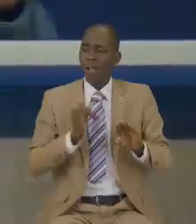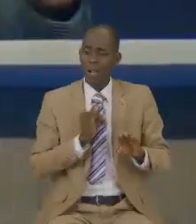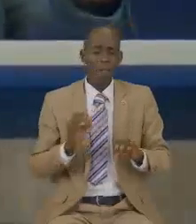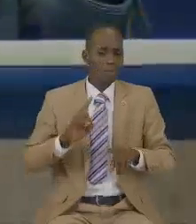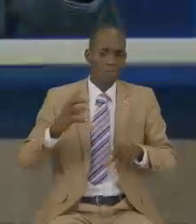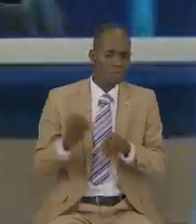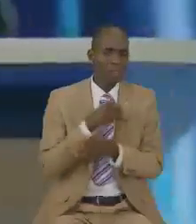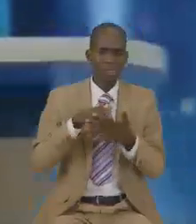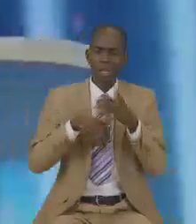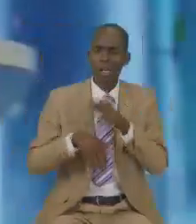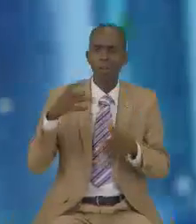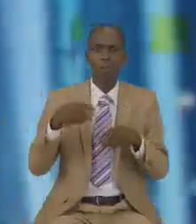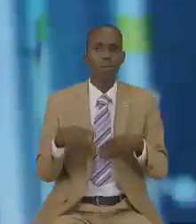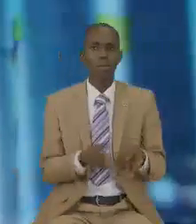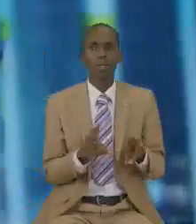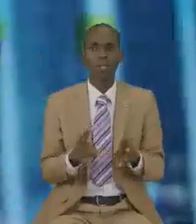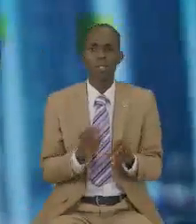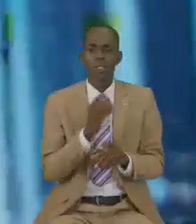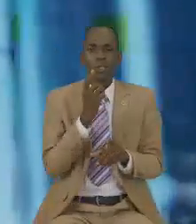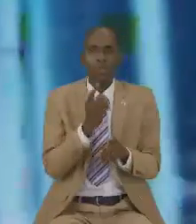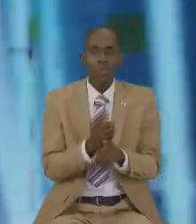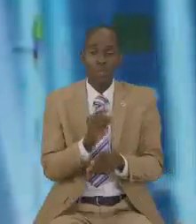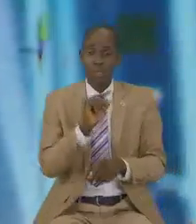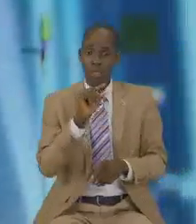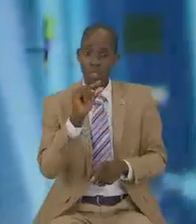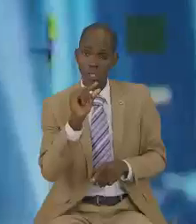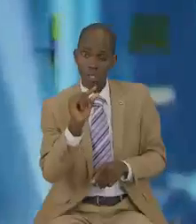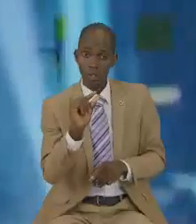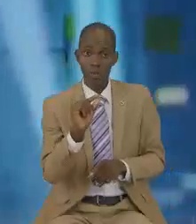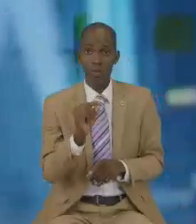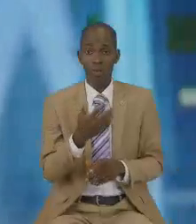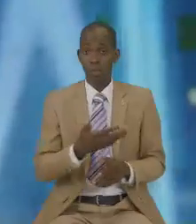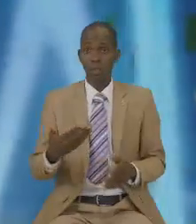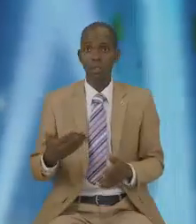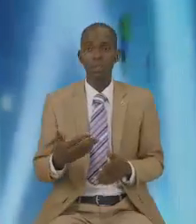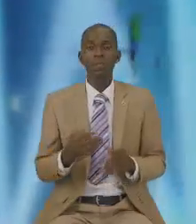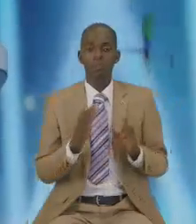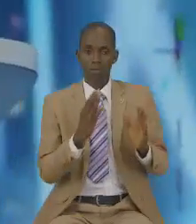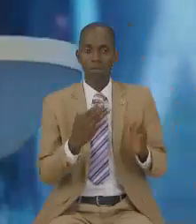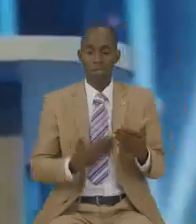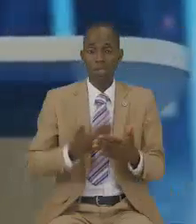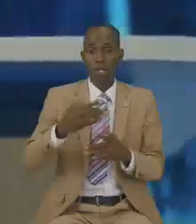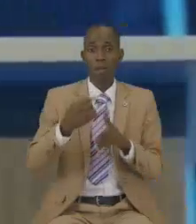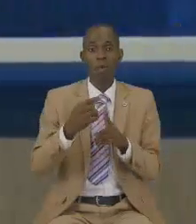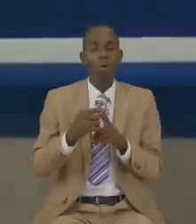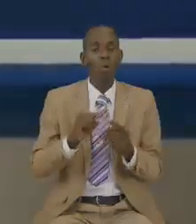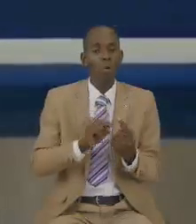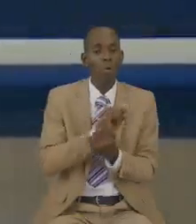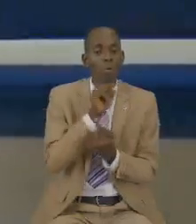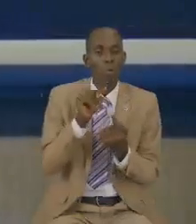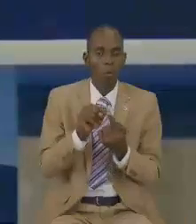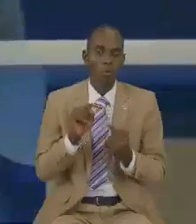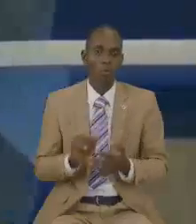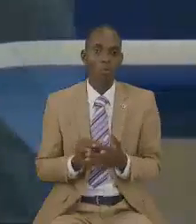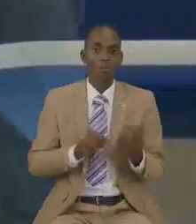way. A little explanation now. The next word, when. When the